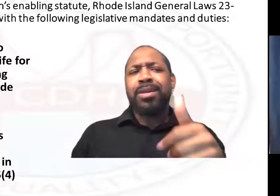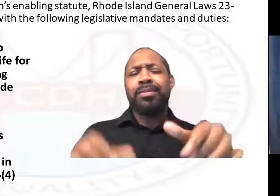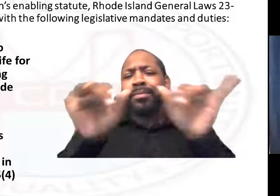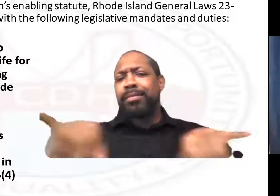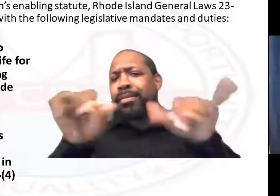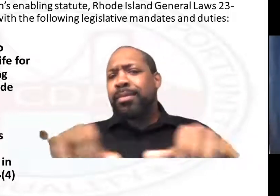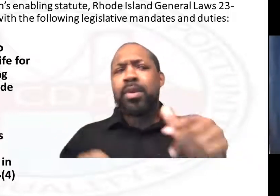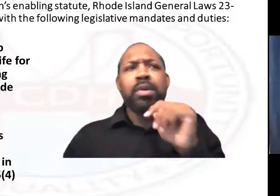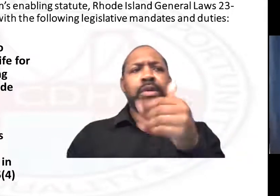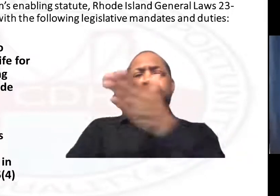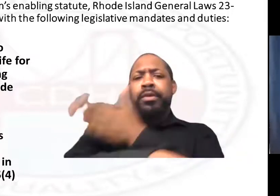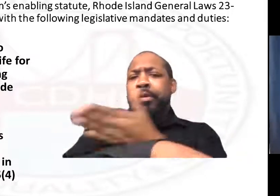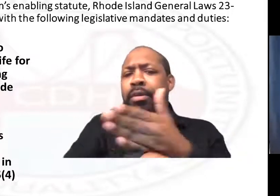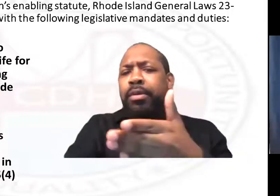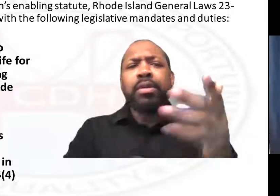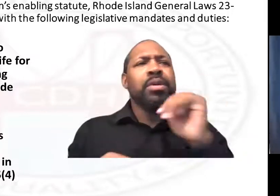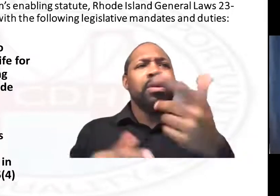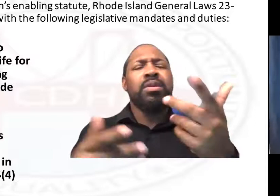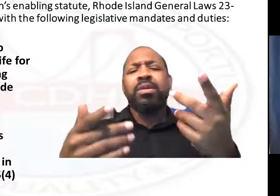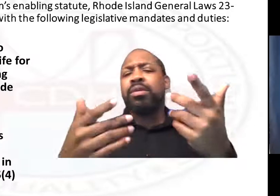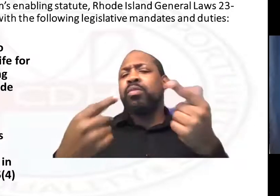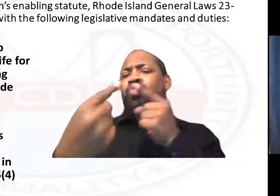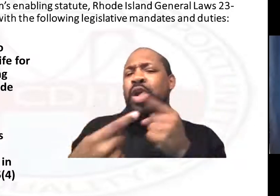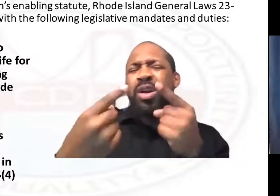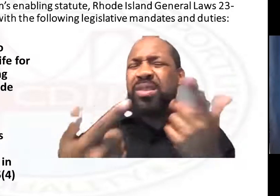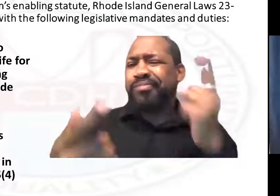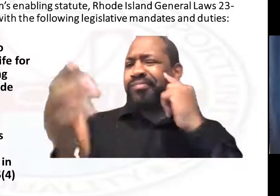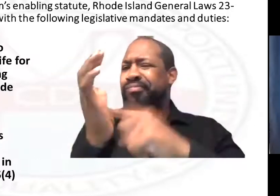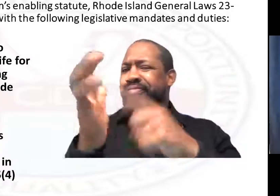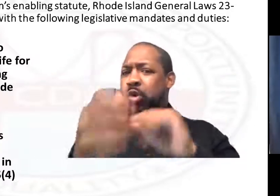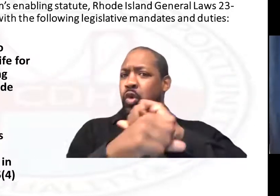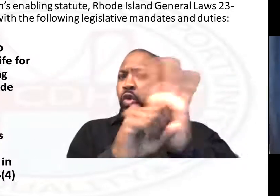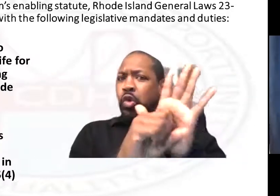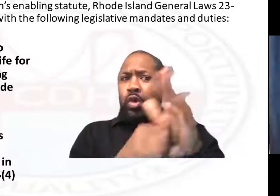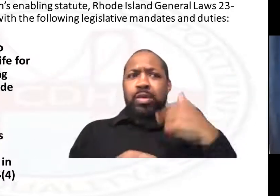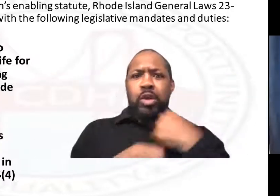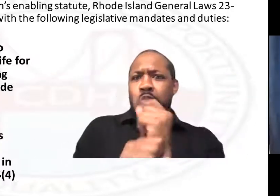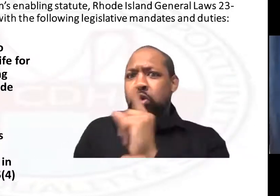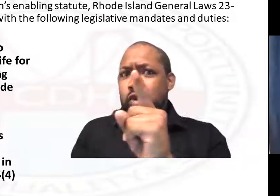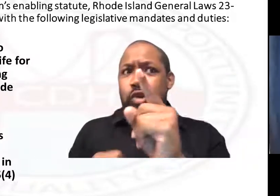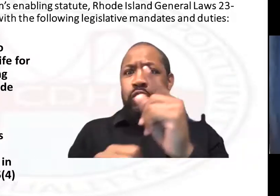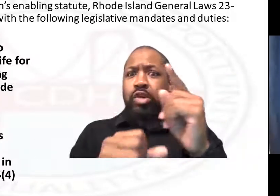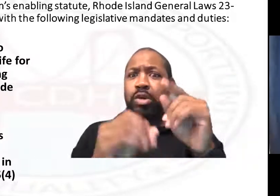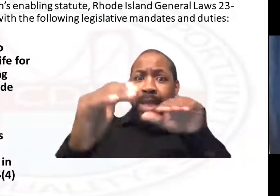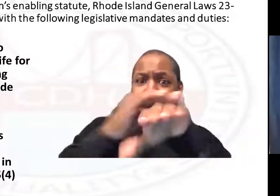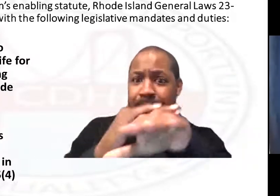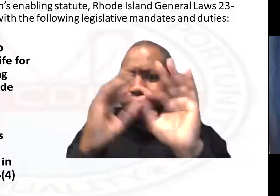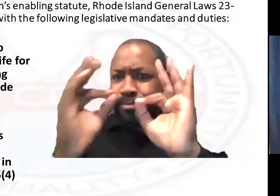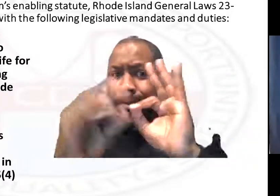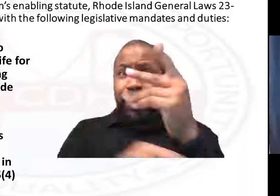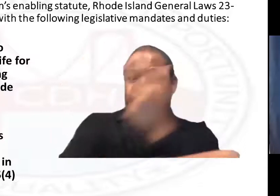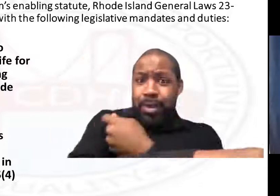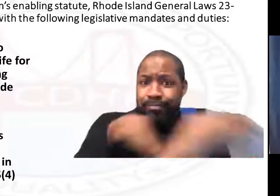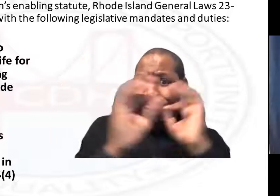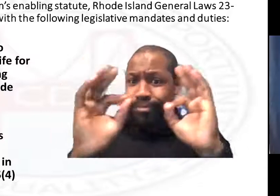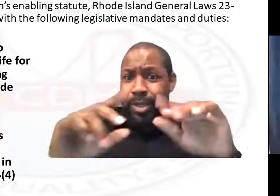quality of life is great. We don't want to see that go downhill. We recognize, of course, with COVID